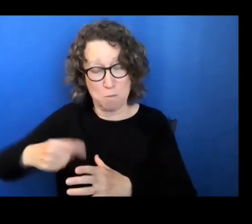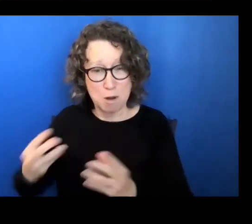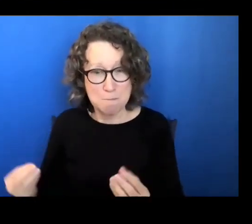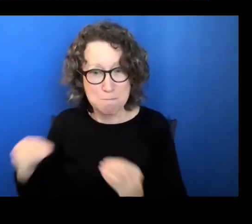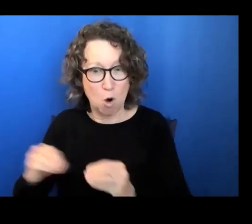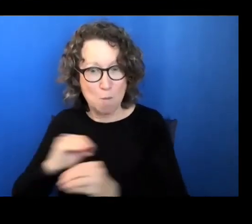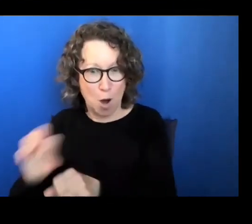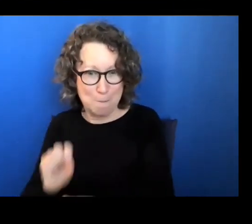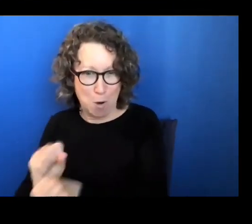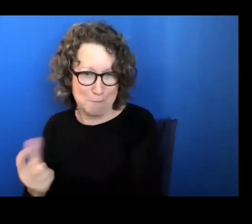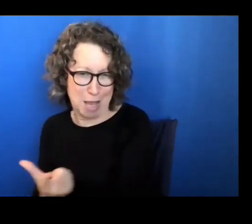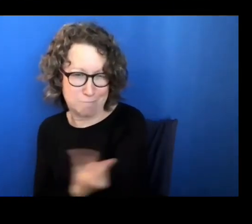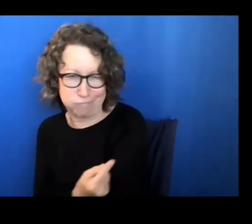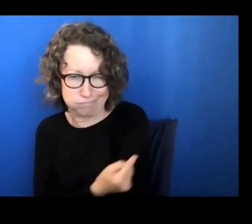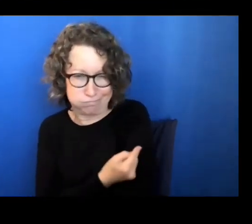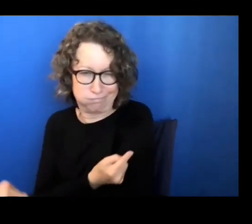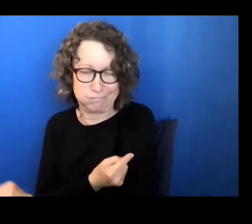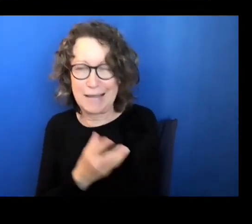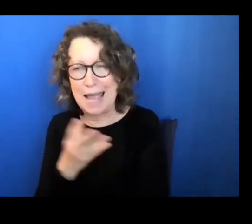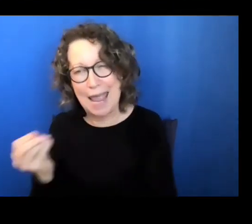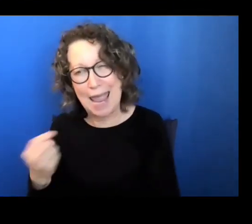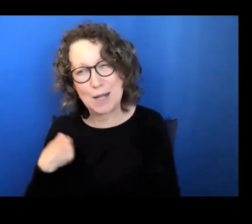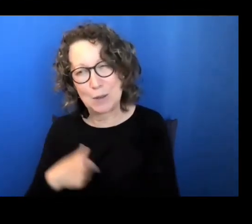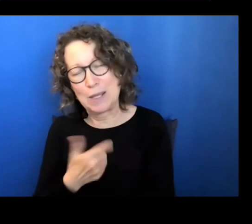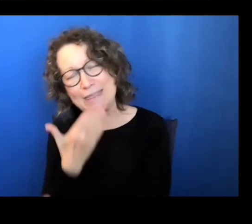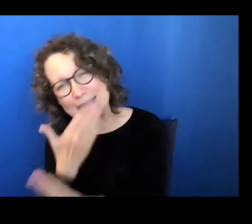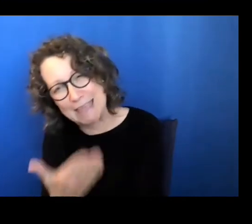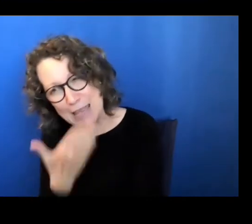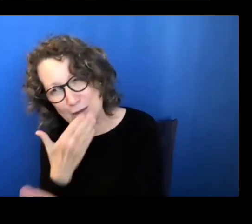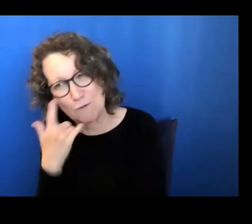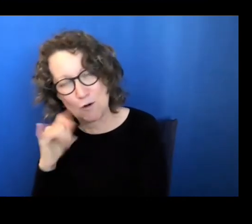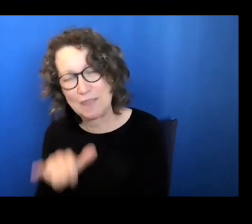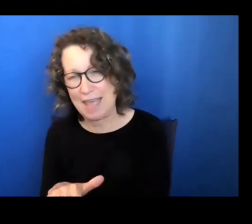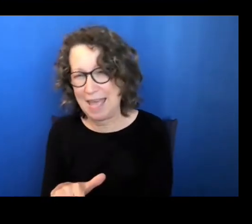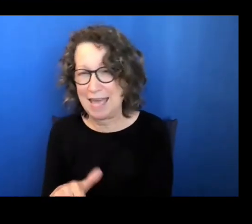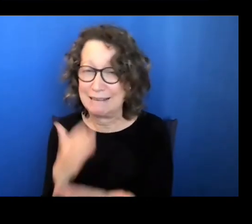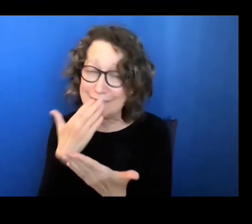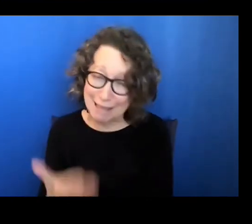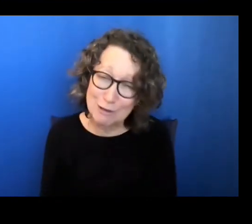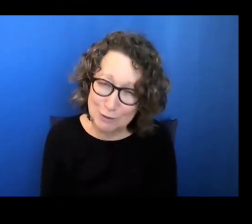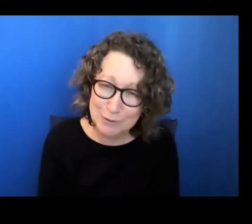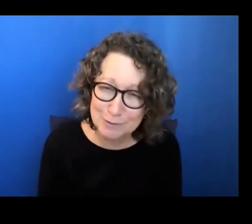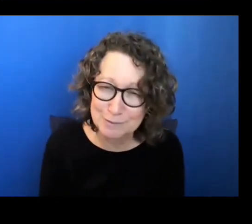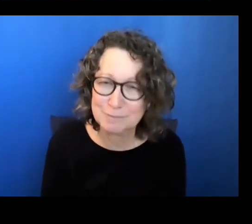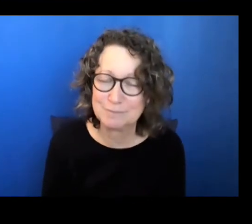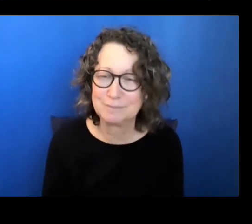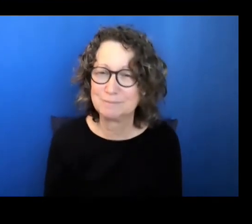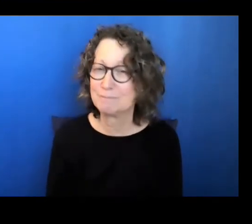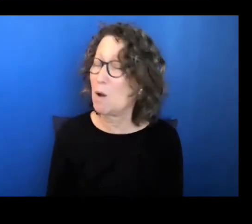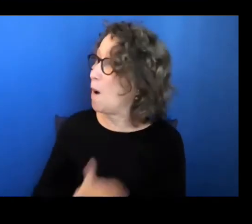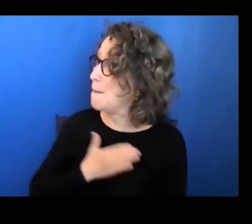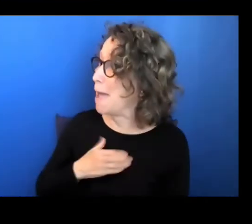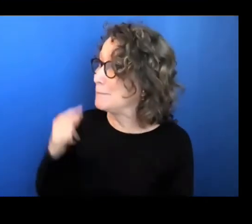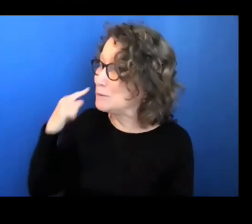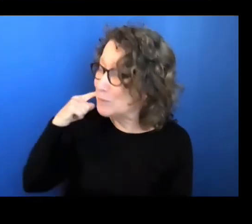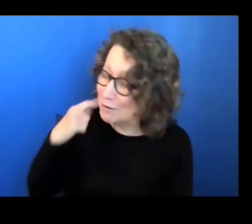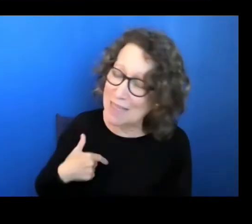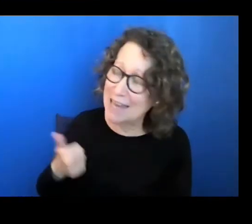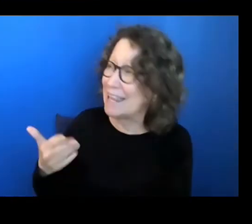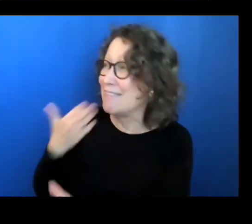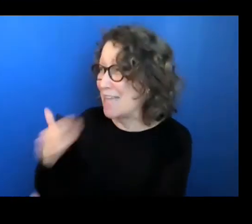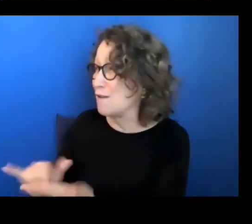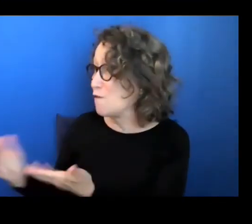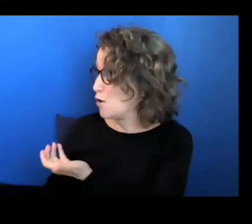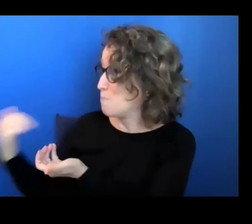more appointments to get vaccinated, and we just thank you for that. Thank you so much. I'm so glad to hear that. Thank you